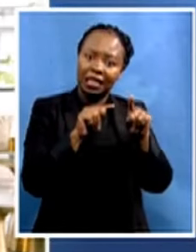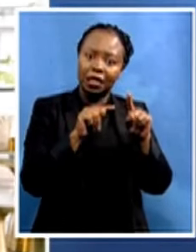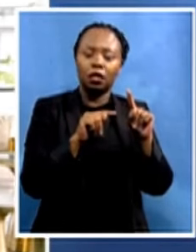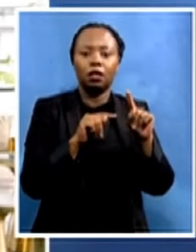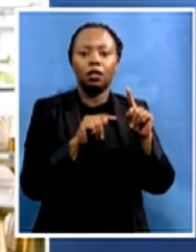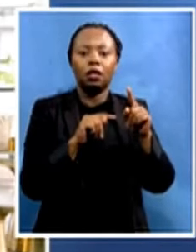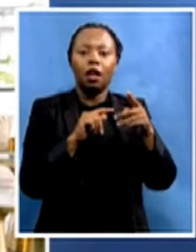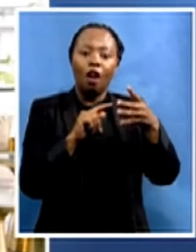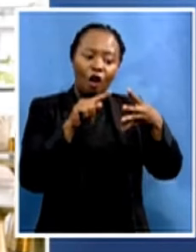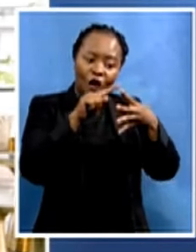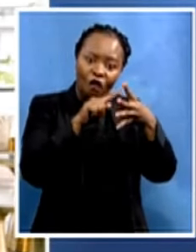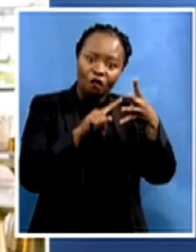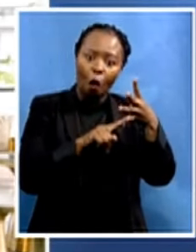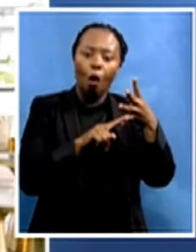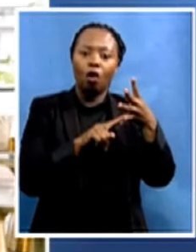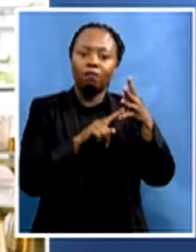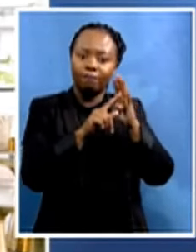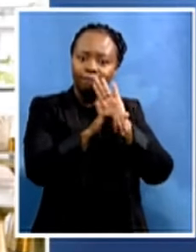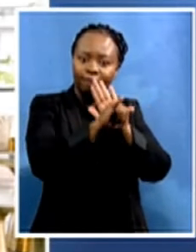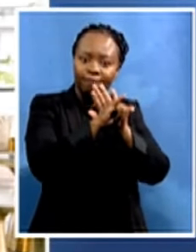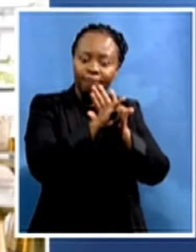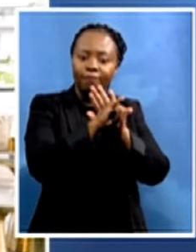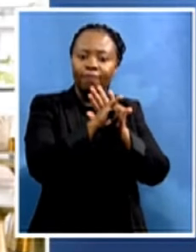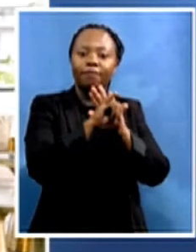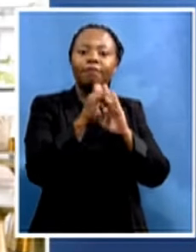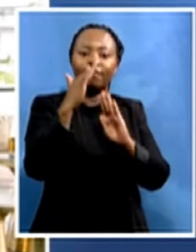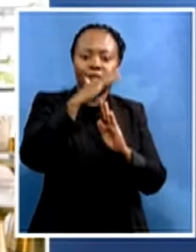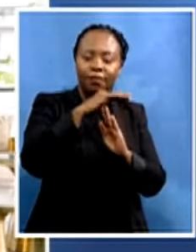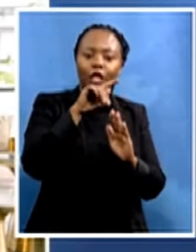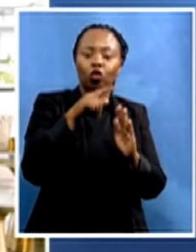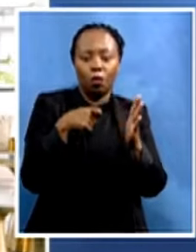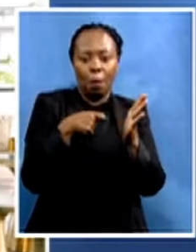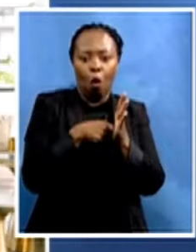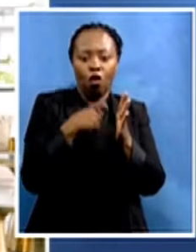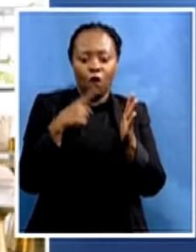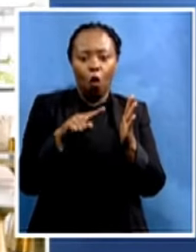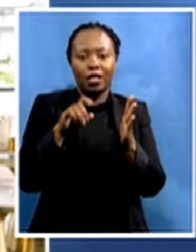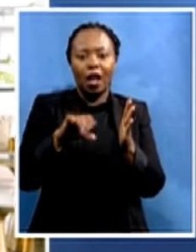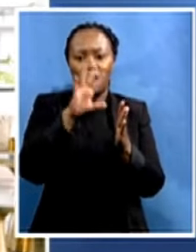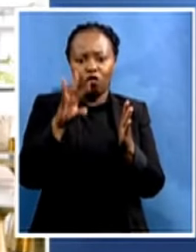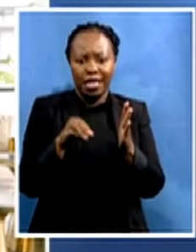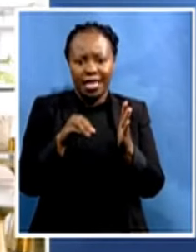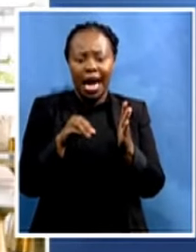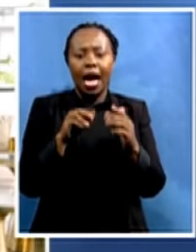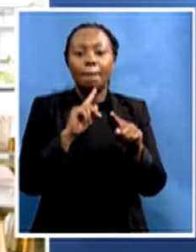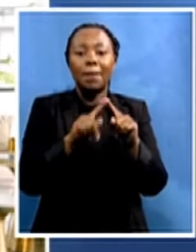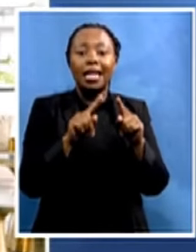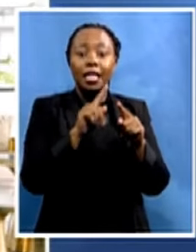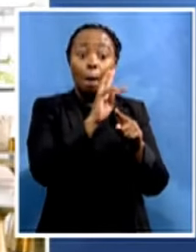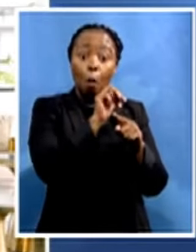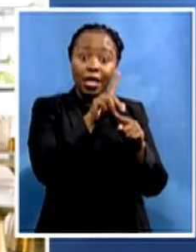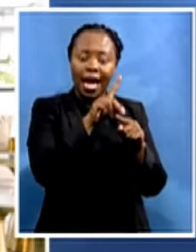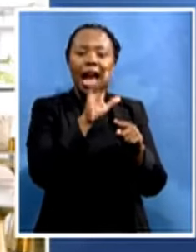be bought for South Africa, but it was going to constitute only about 5% of the total, vaccine